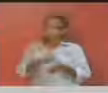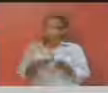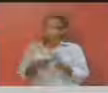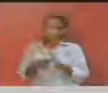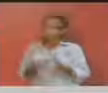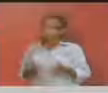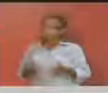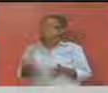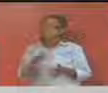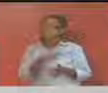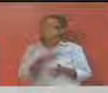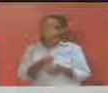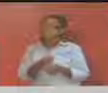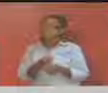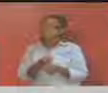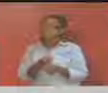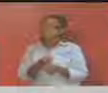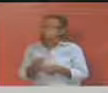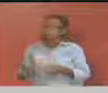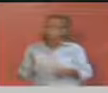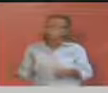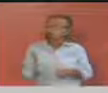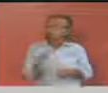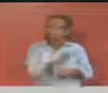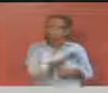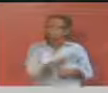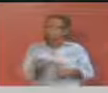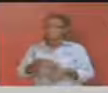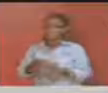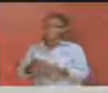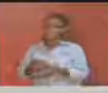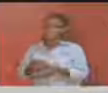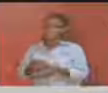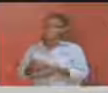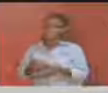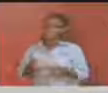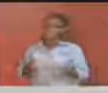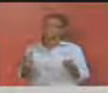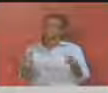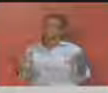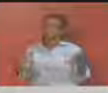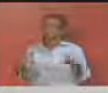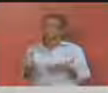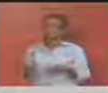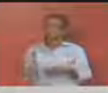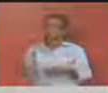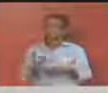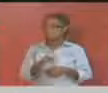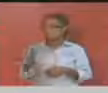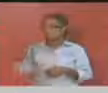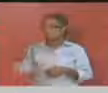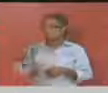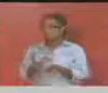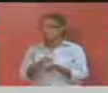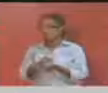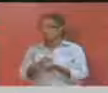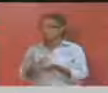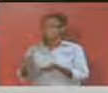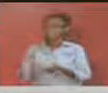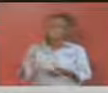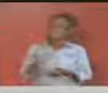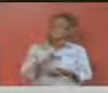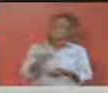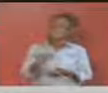get the same end product. So, to answer your question again, we not only approved the